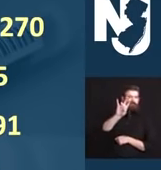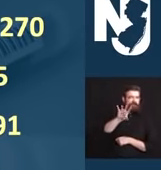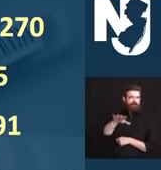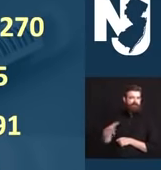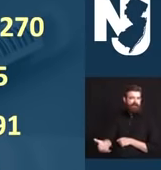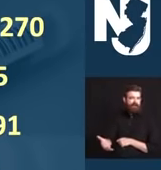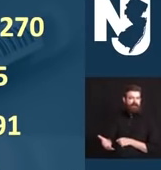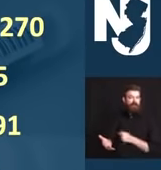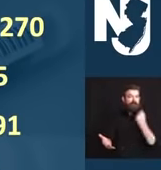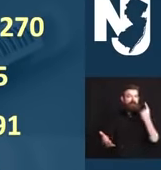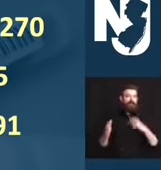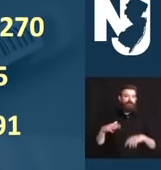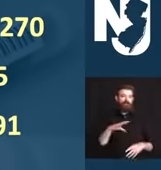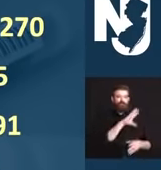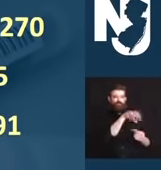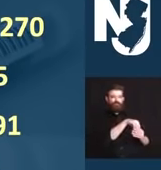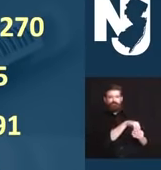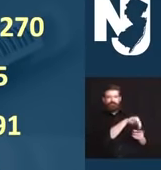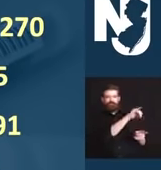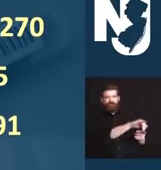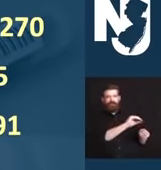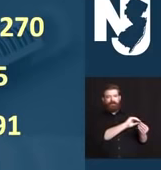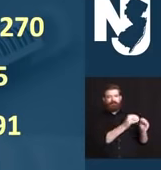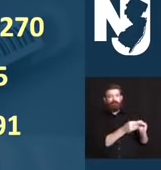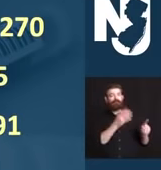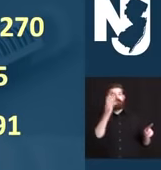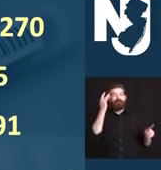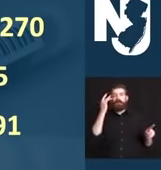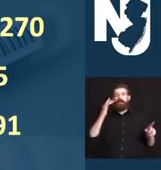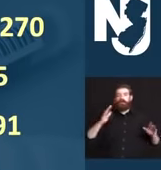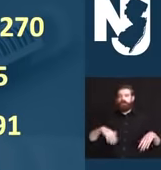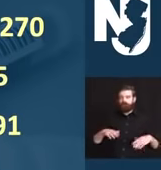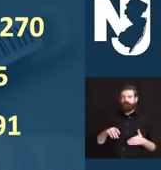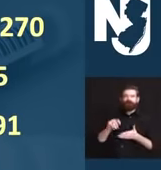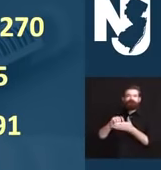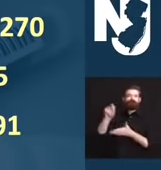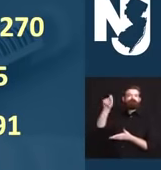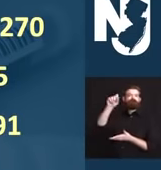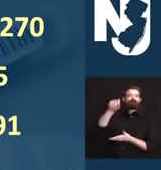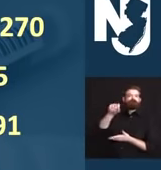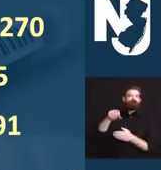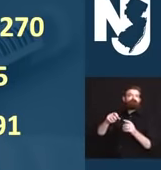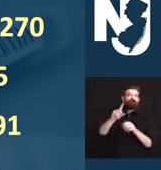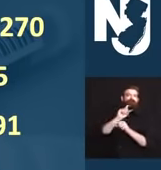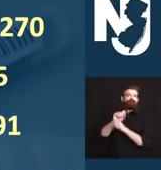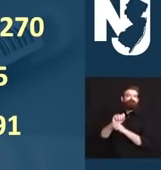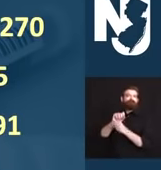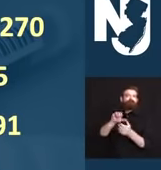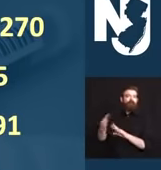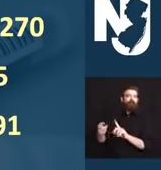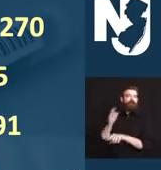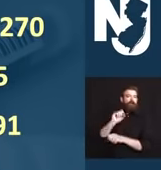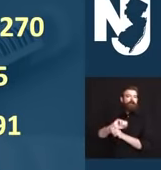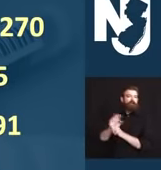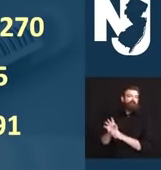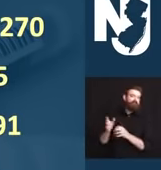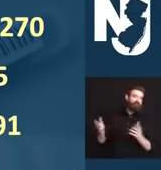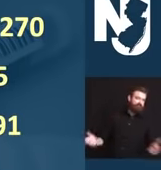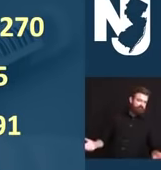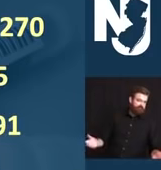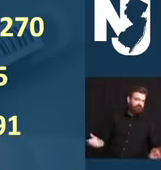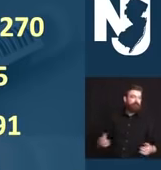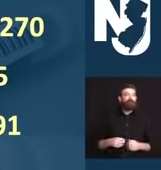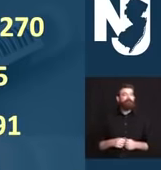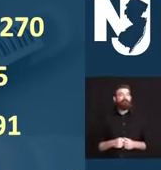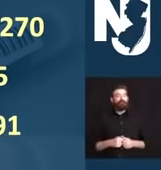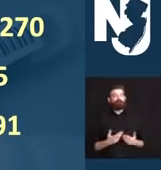but we want to give you some sense of what the spot reality looks like. So as we do every day, let's take a couple of minutes to remember 3 more of